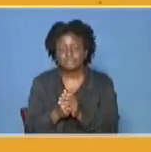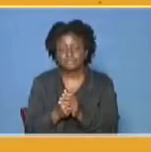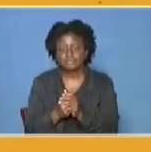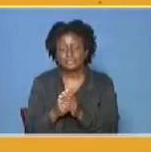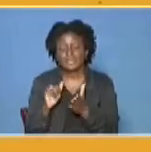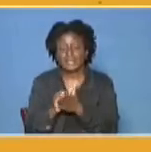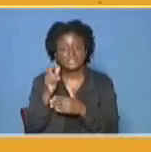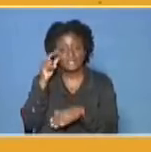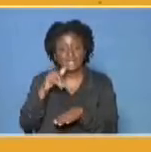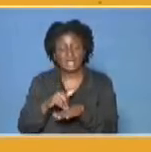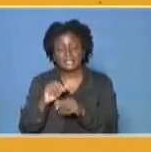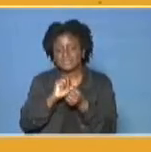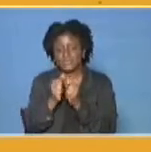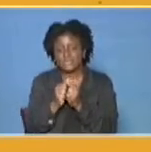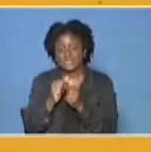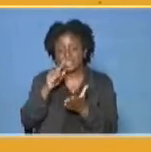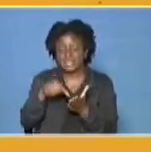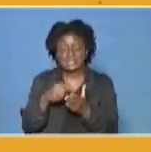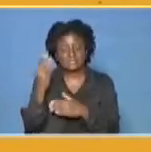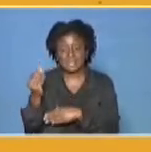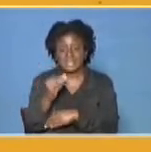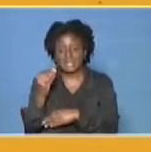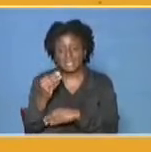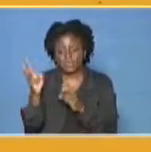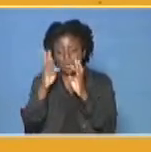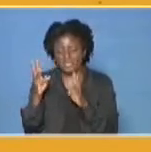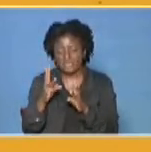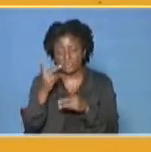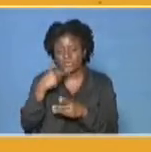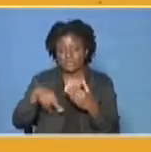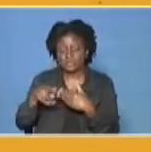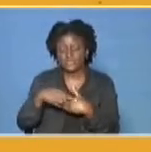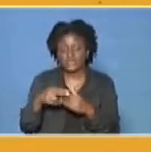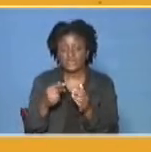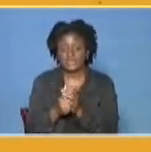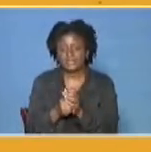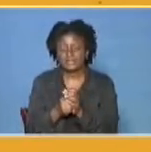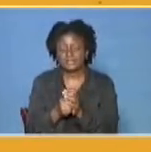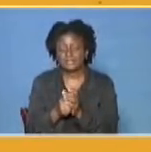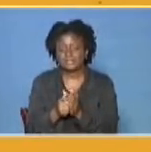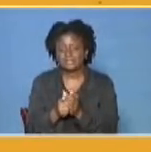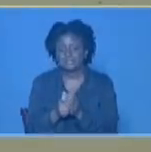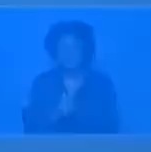And that's been a look at your sports on this Monday. A check on weather when we return.